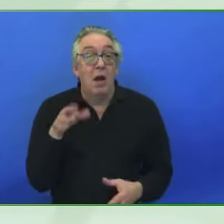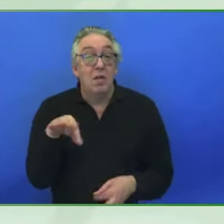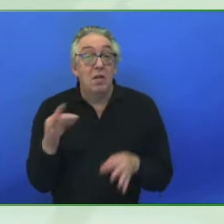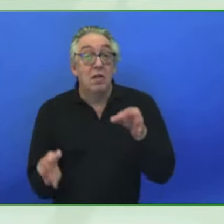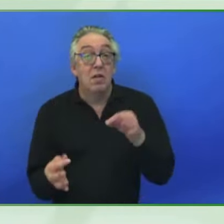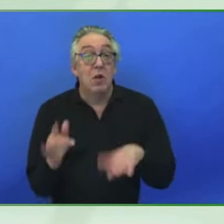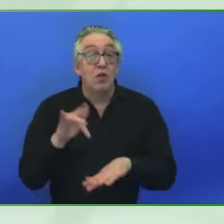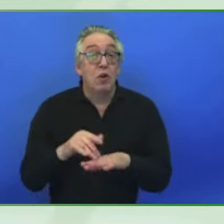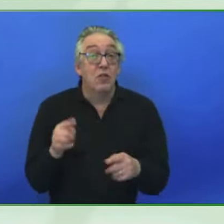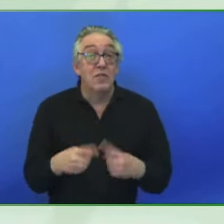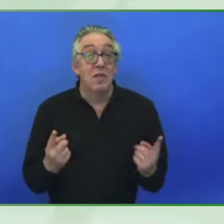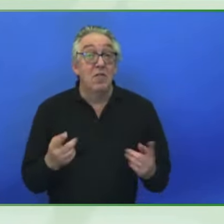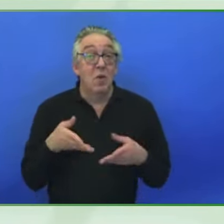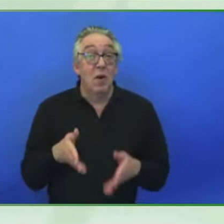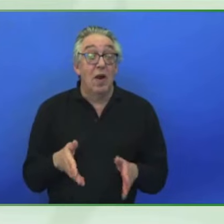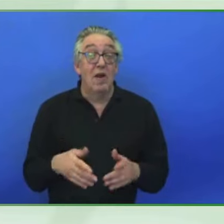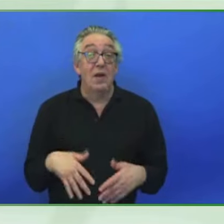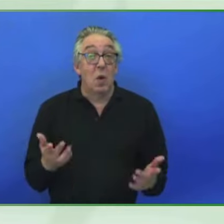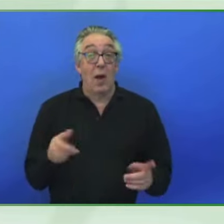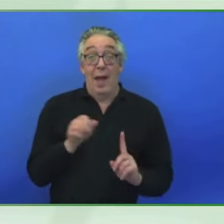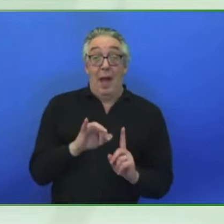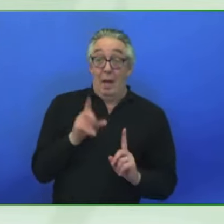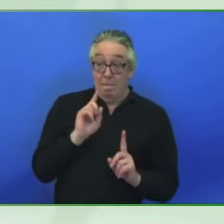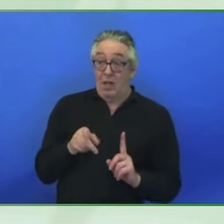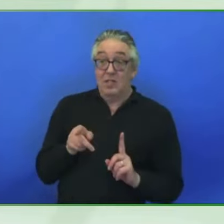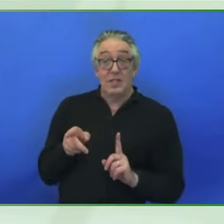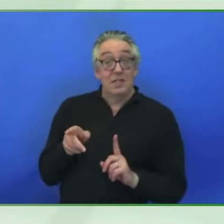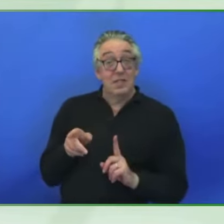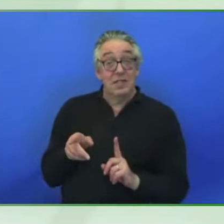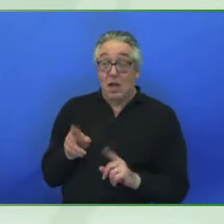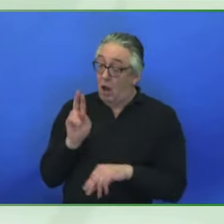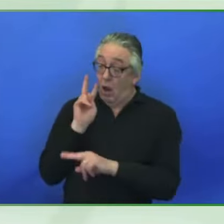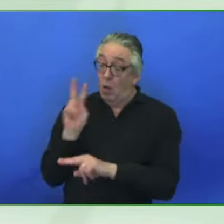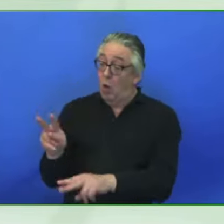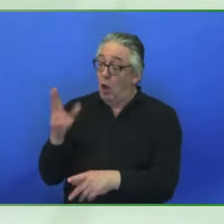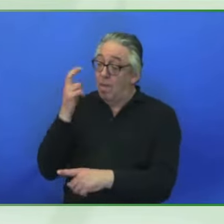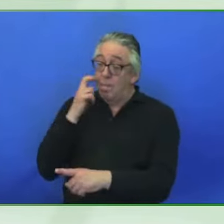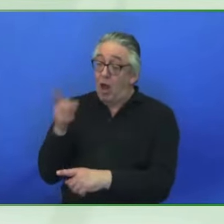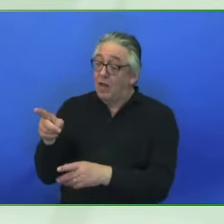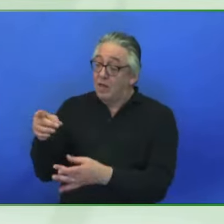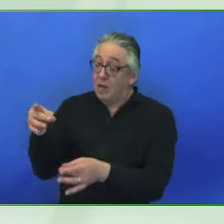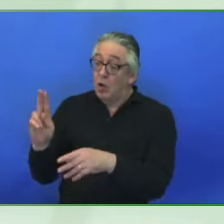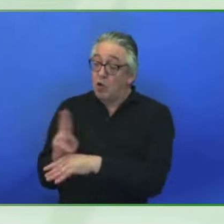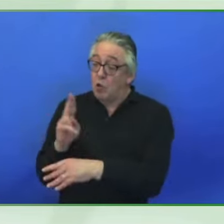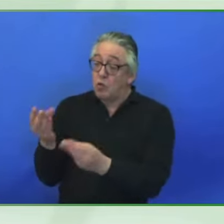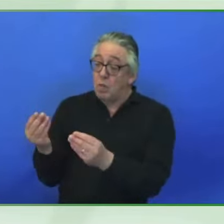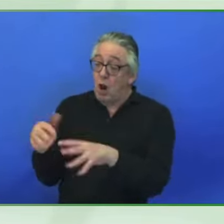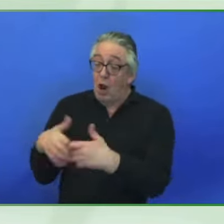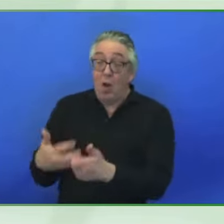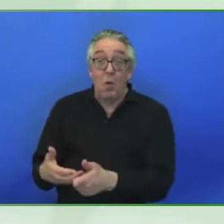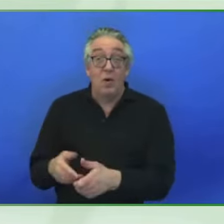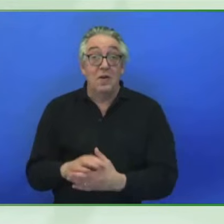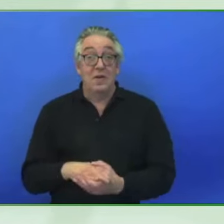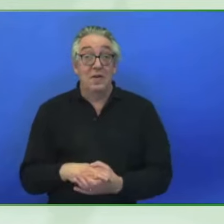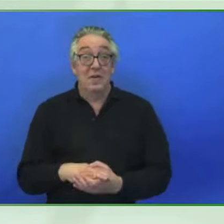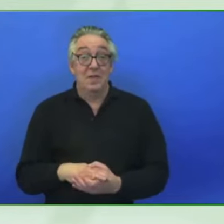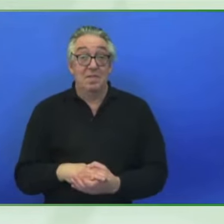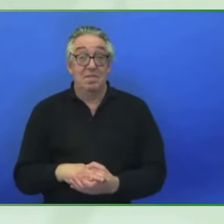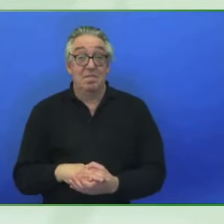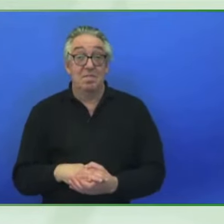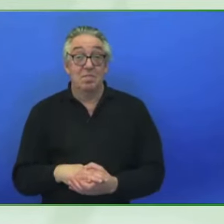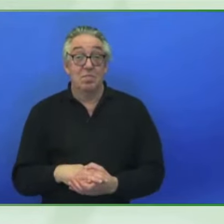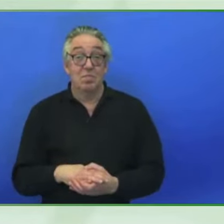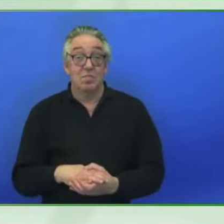lived experience of people who were blind to make it successful. It didn't recognize the money if you